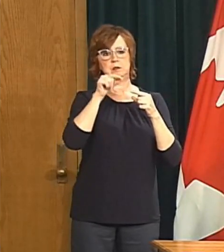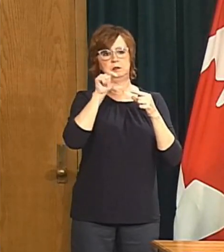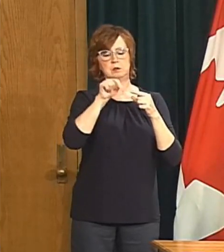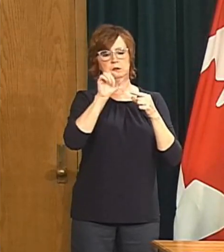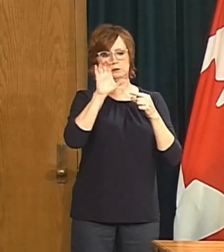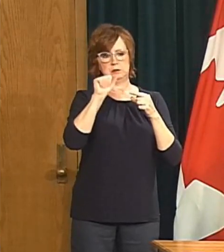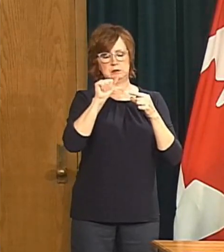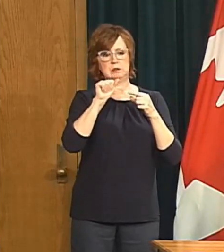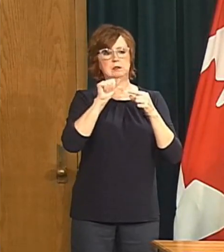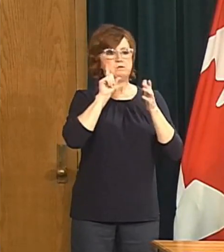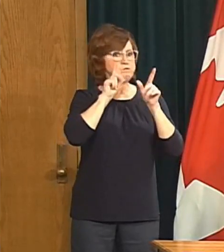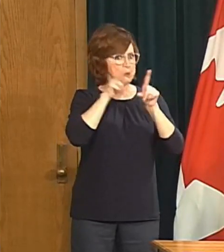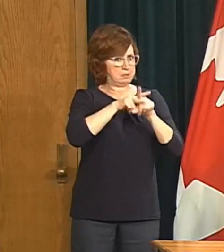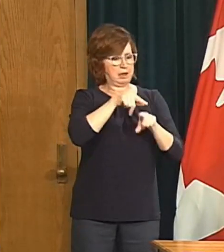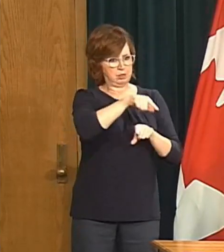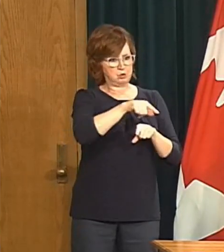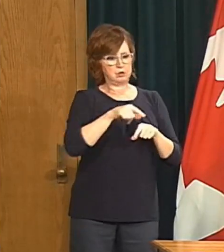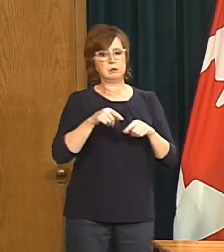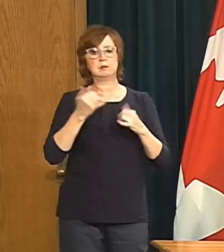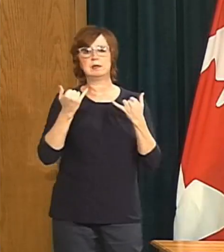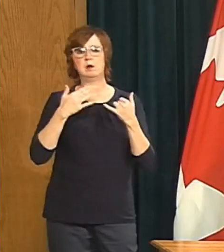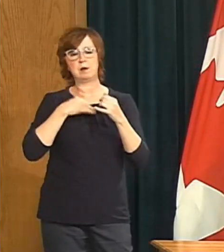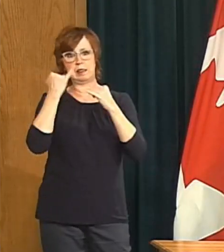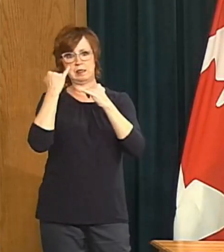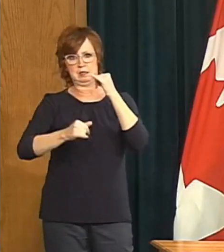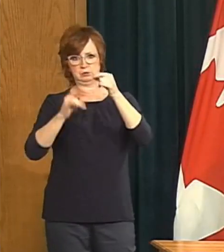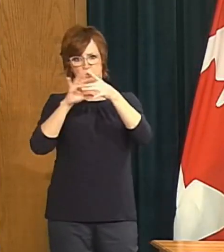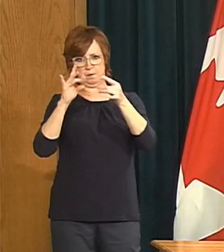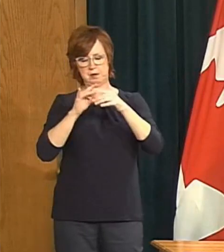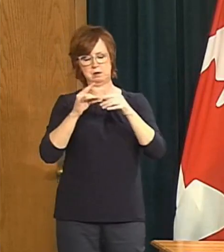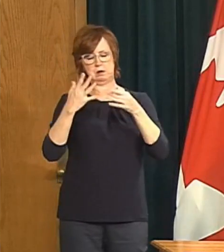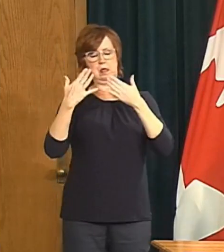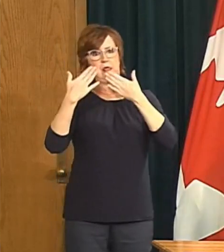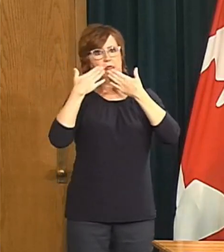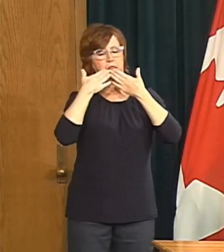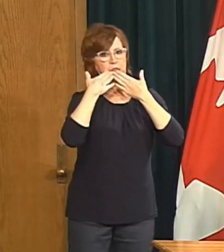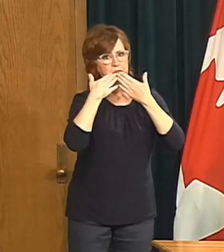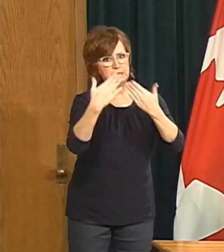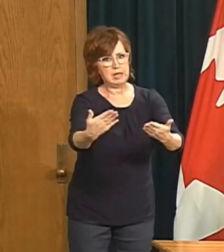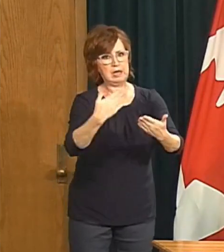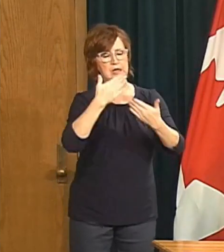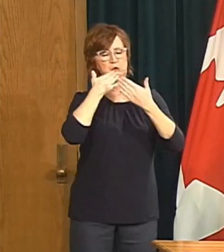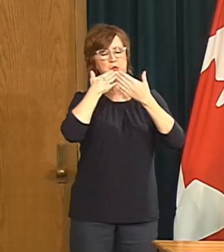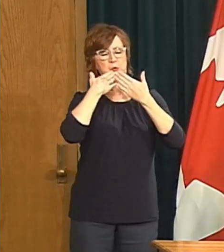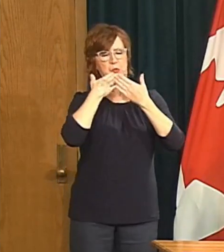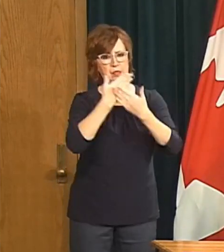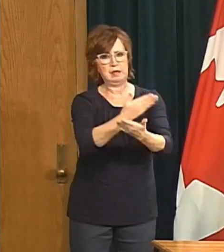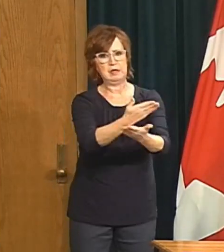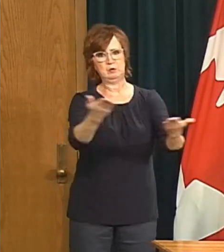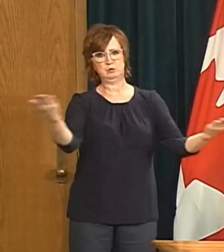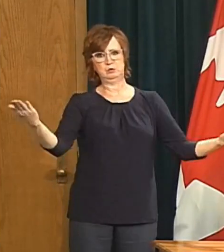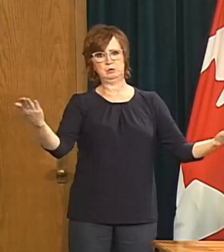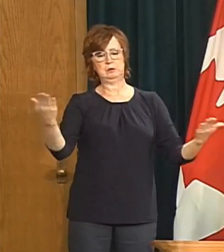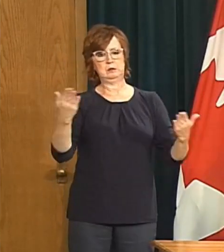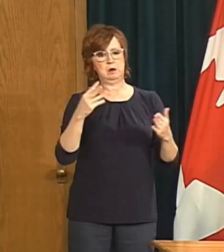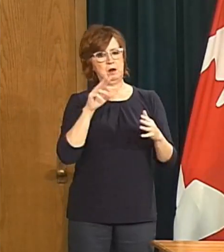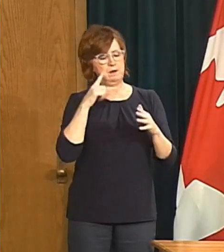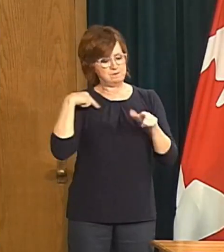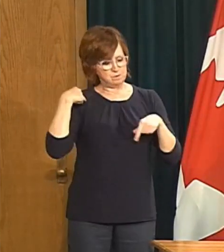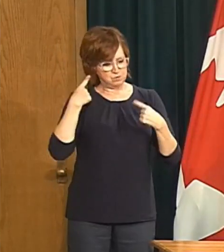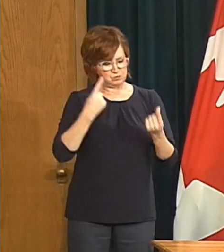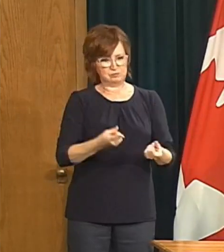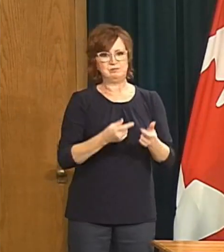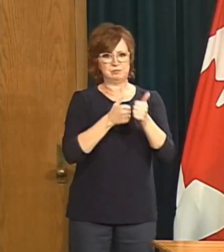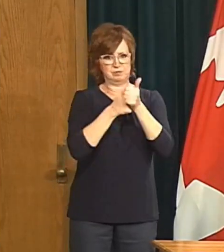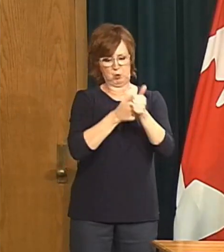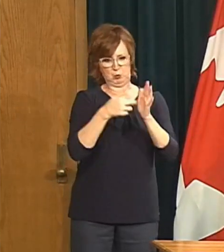saskatchewan.ca. And finally, I want to thank everyone for observing the physical distancing rules and guidelines over the